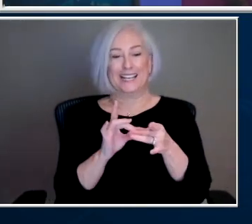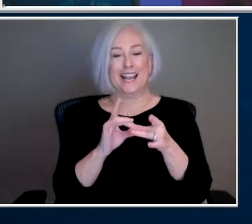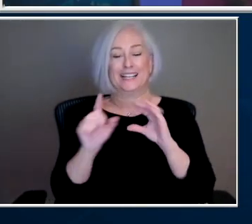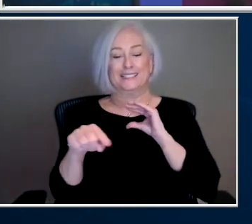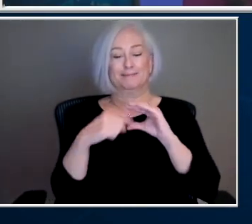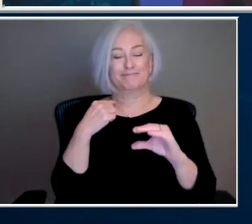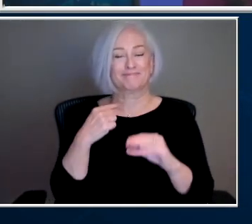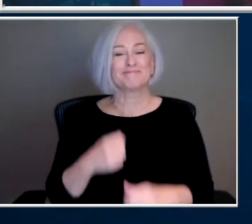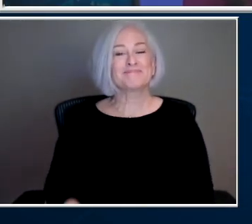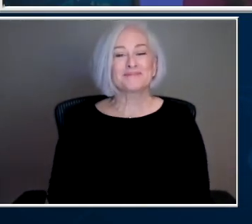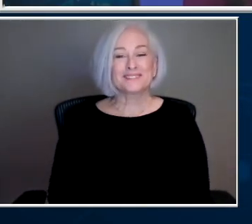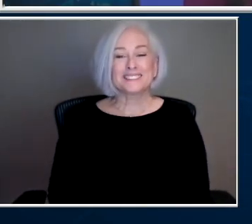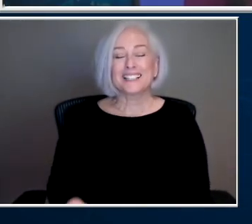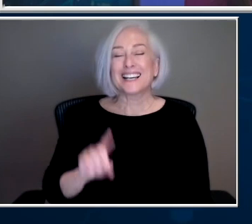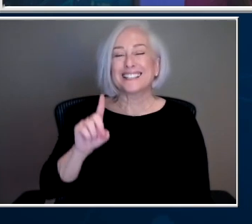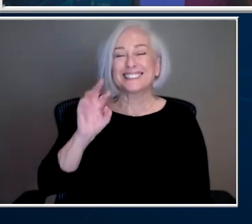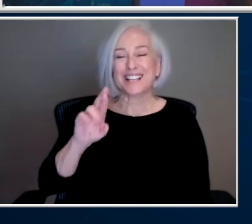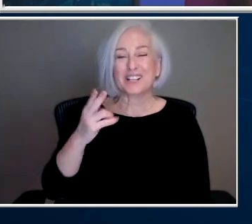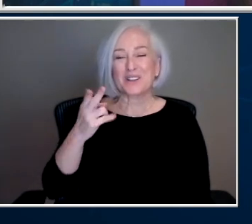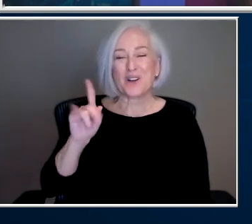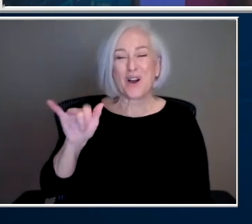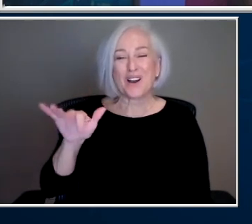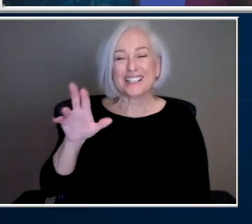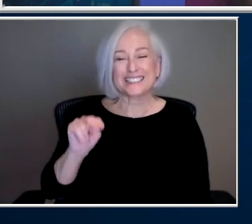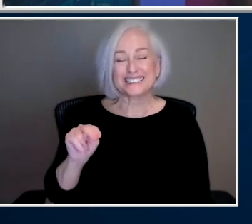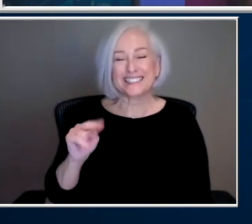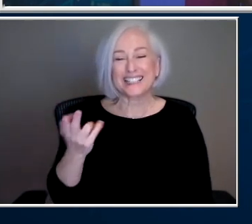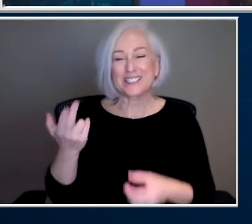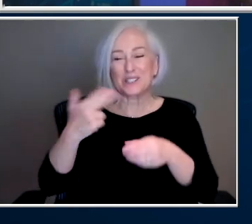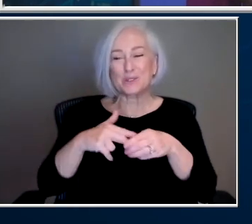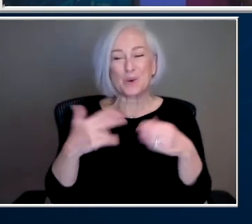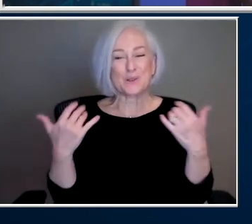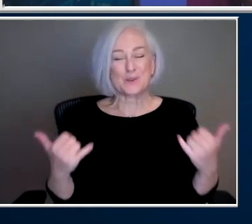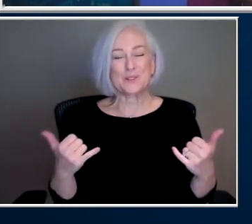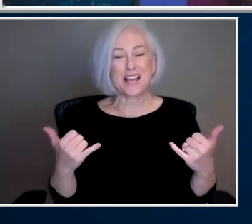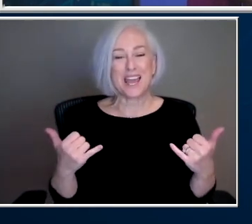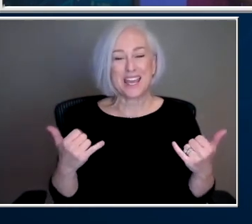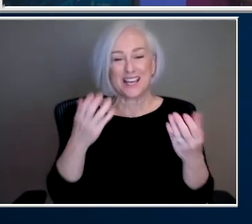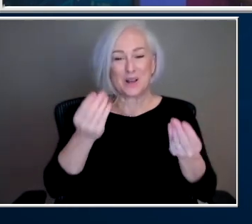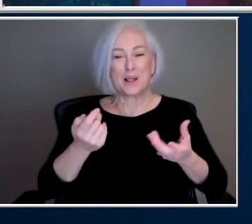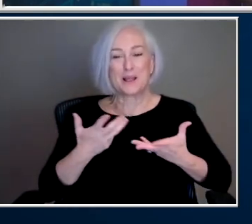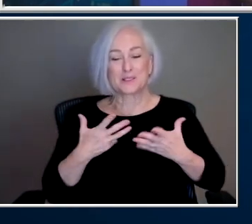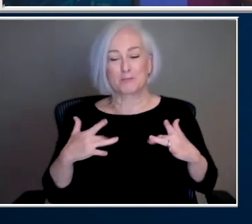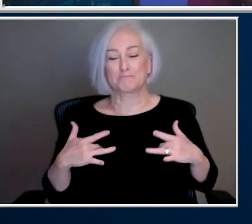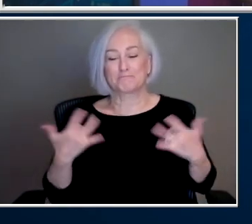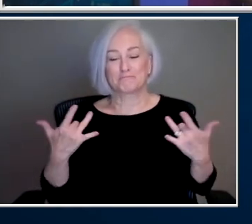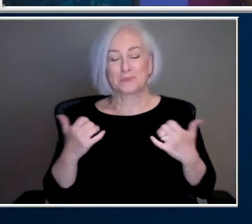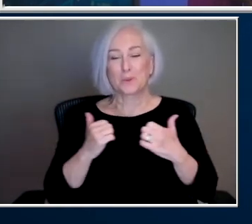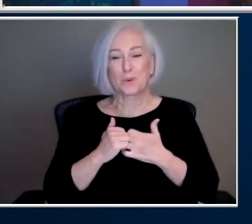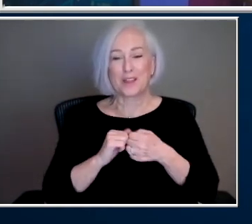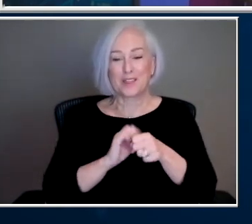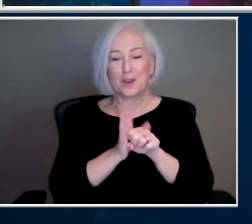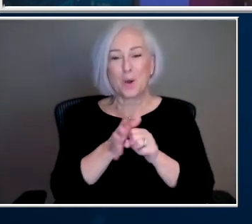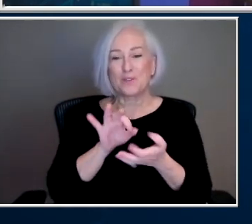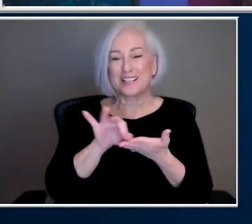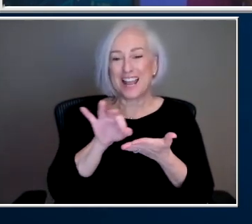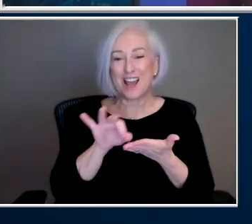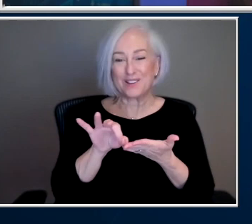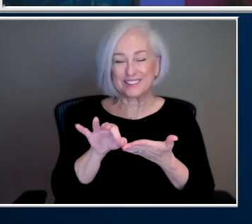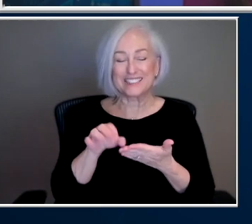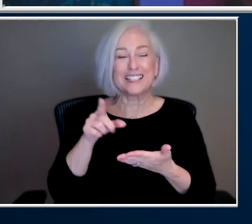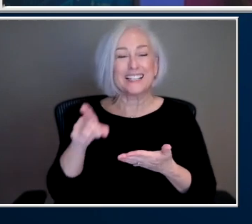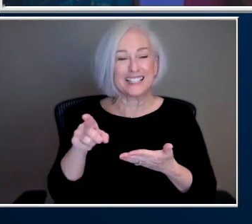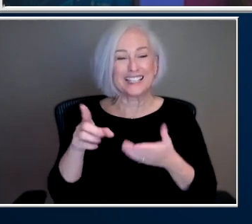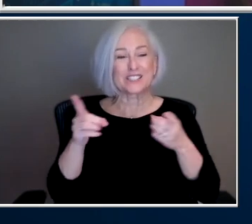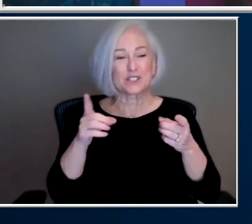we have Dr. Dana Hawkinson as well in studio with us for an update on our COVID count. Dr. Hawkinson's the Medical Director of Infection